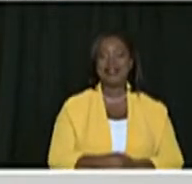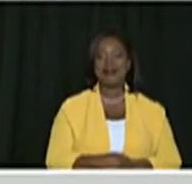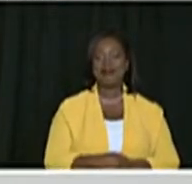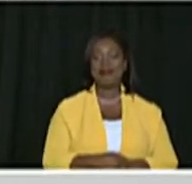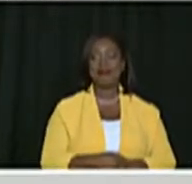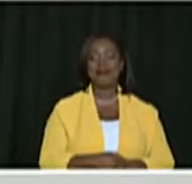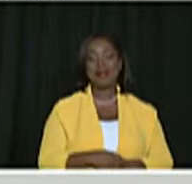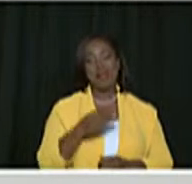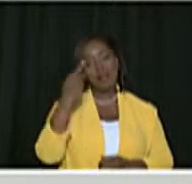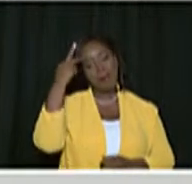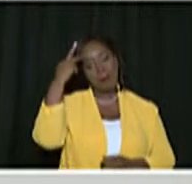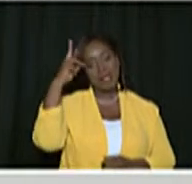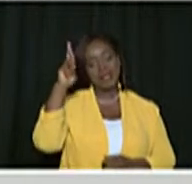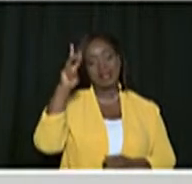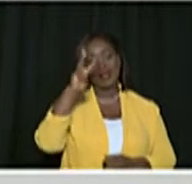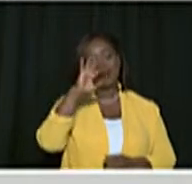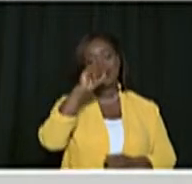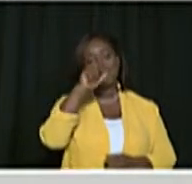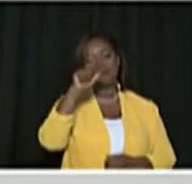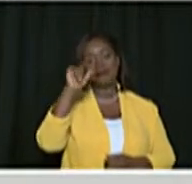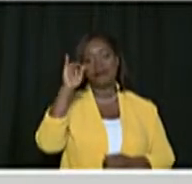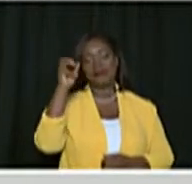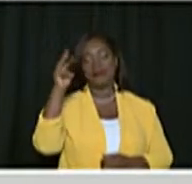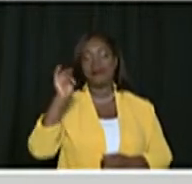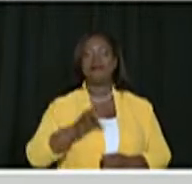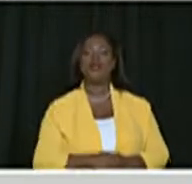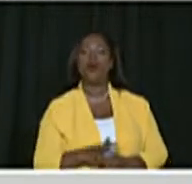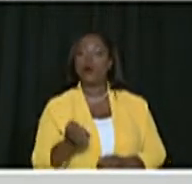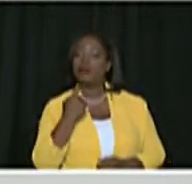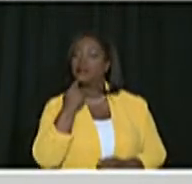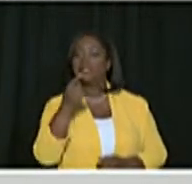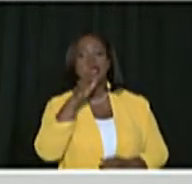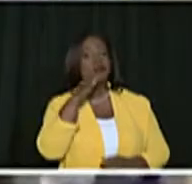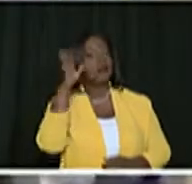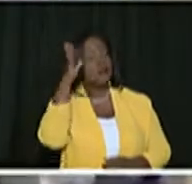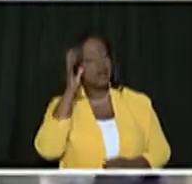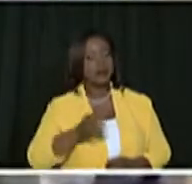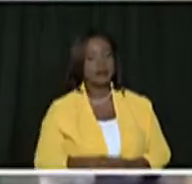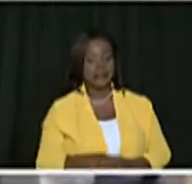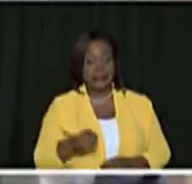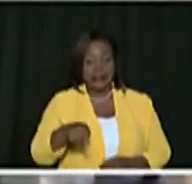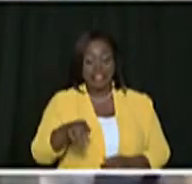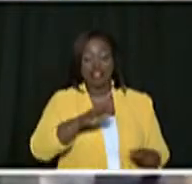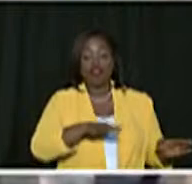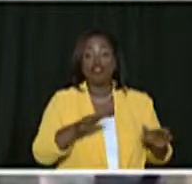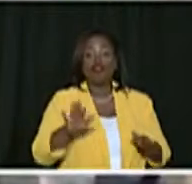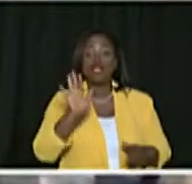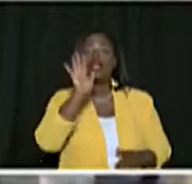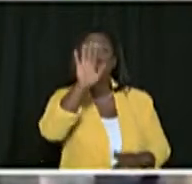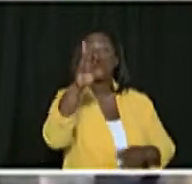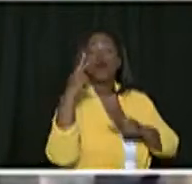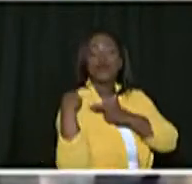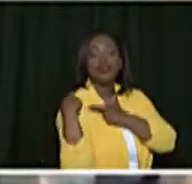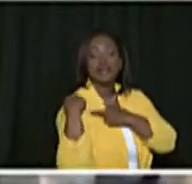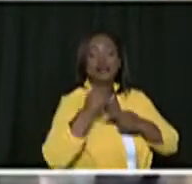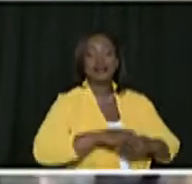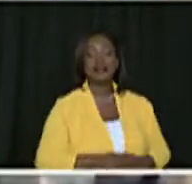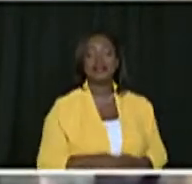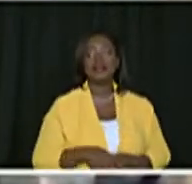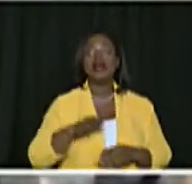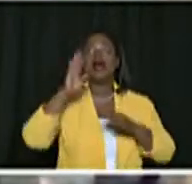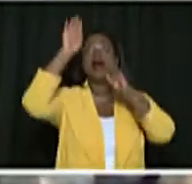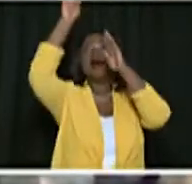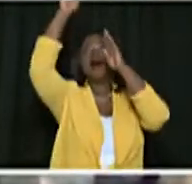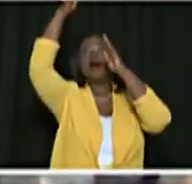Robert Williams. So I want to say to parents, these children are your responsibility. They were given as a gift from